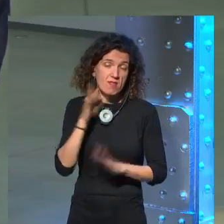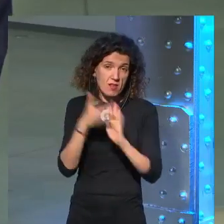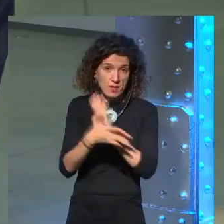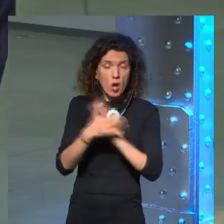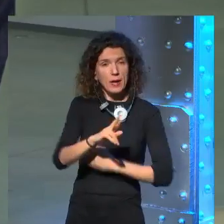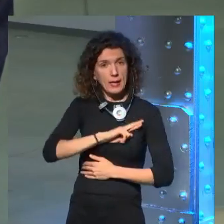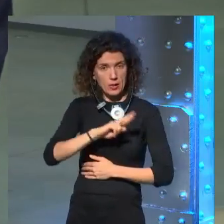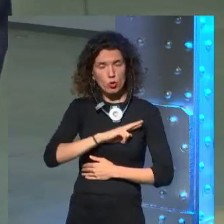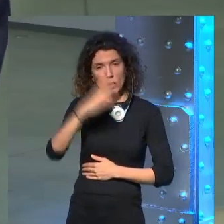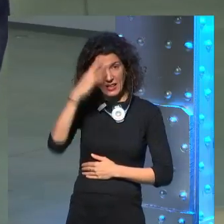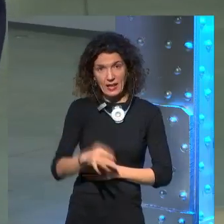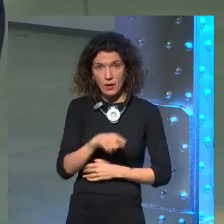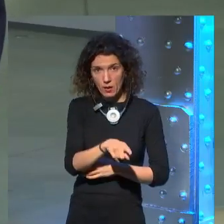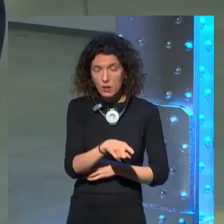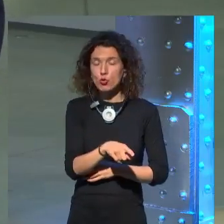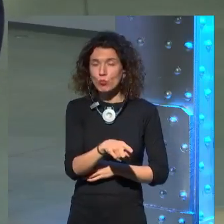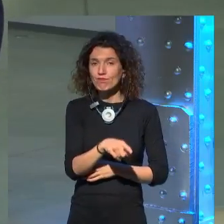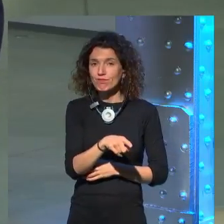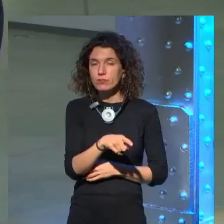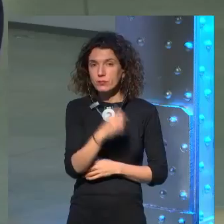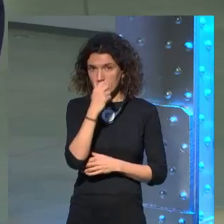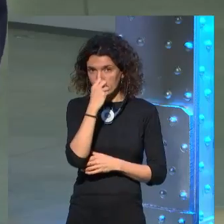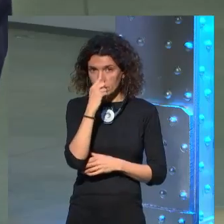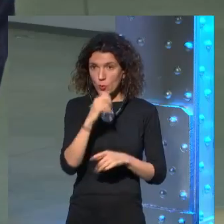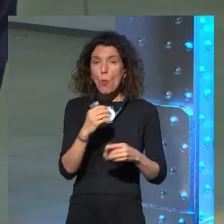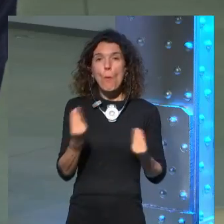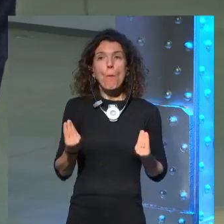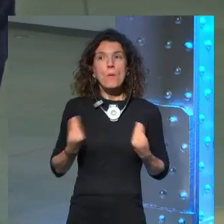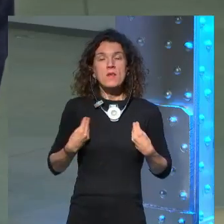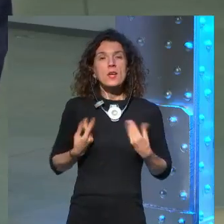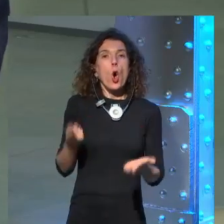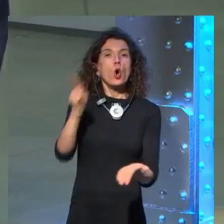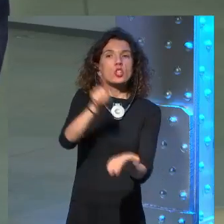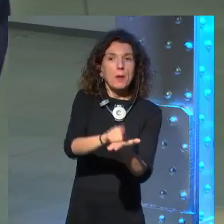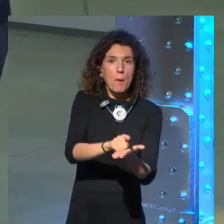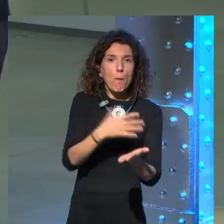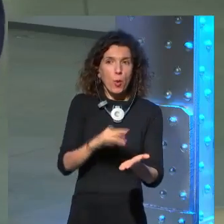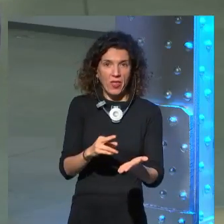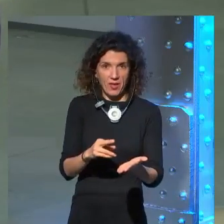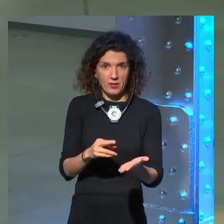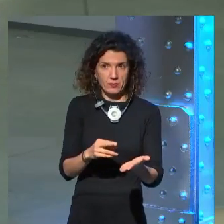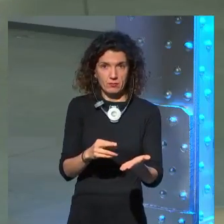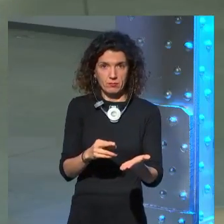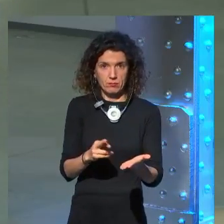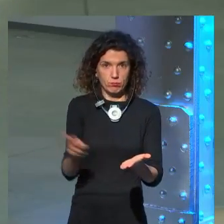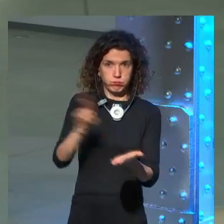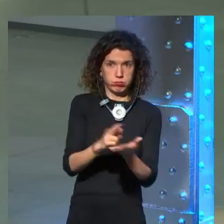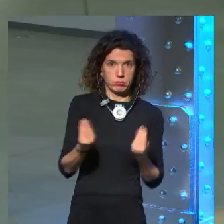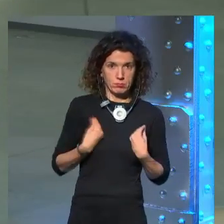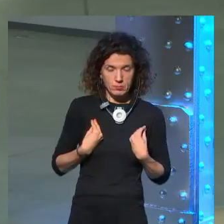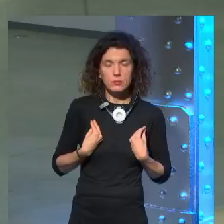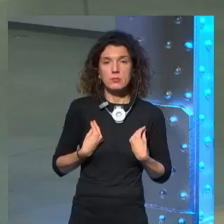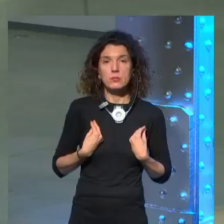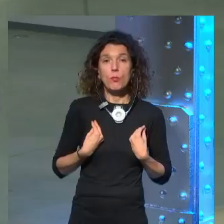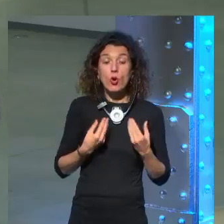believes that this allows a possibility for reincarnation. Because the information that makes you who you are,